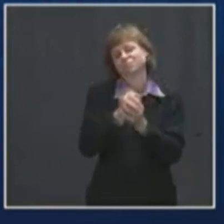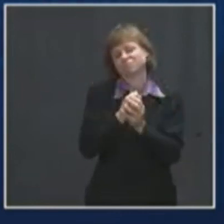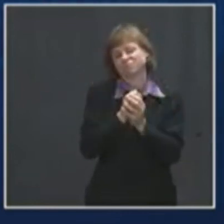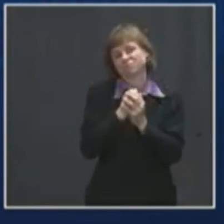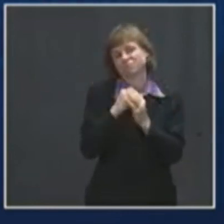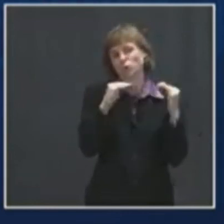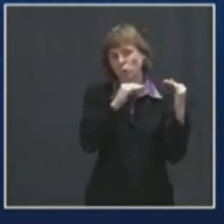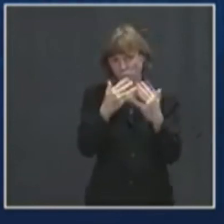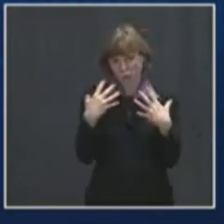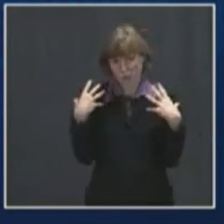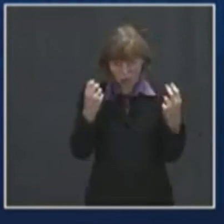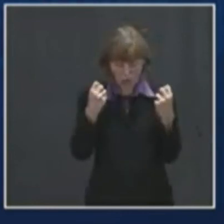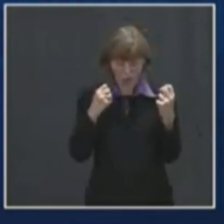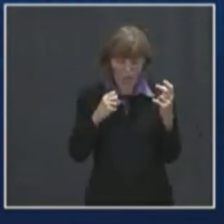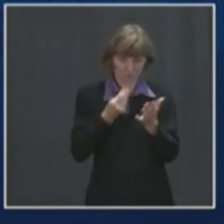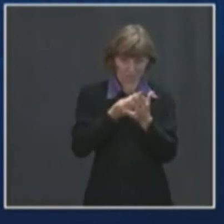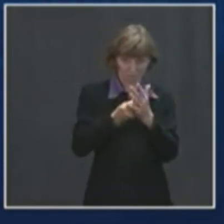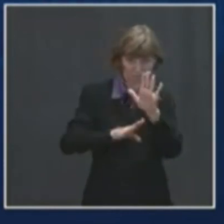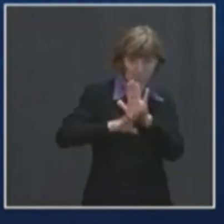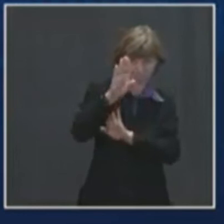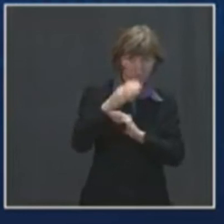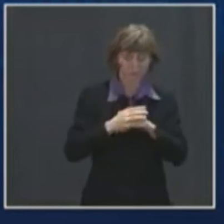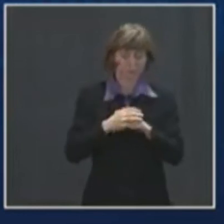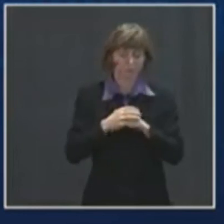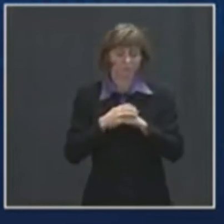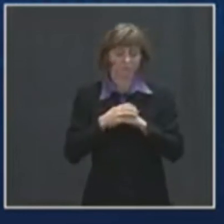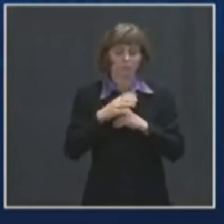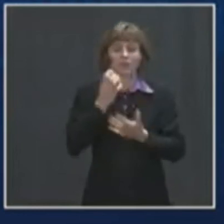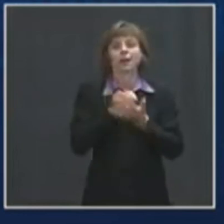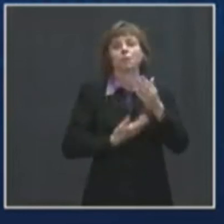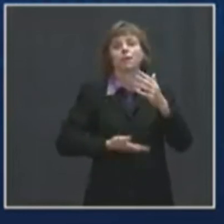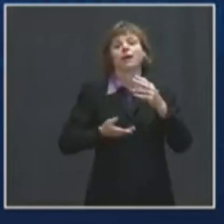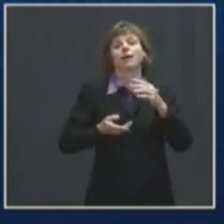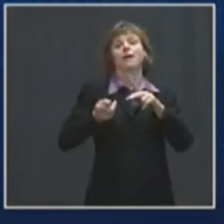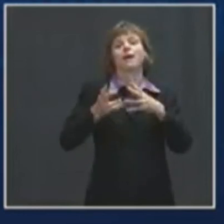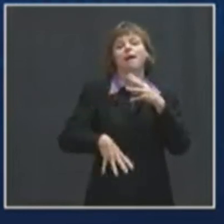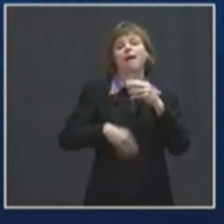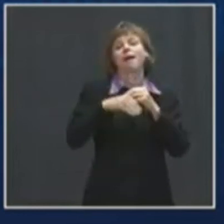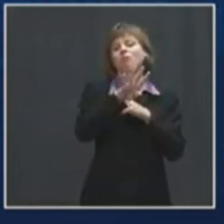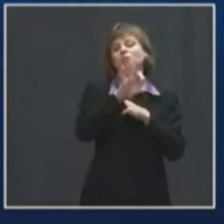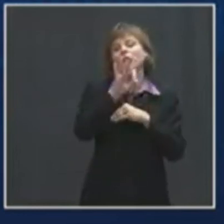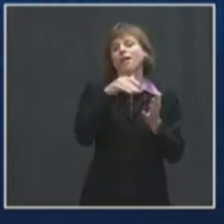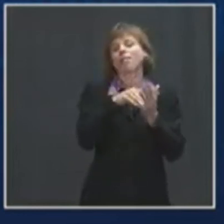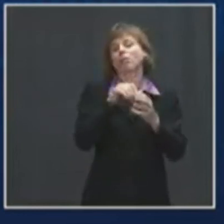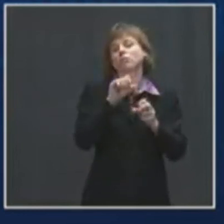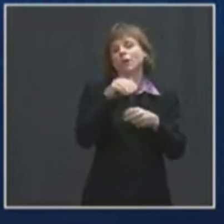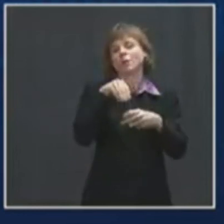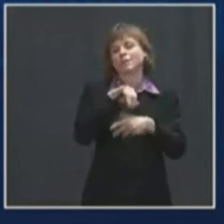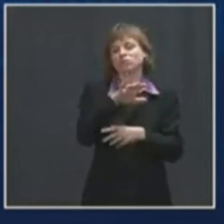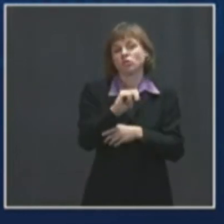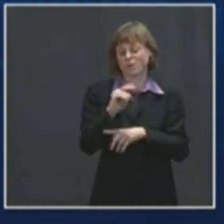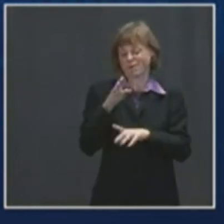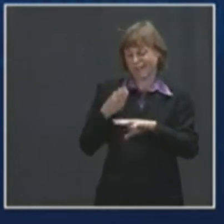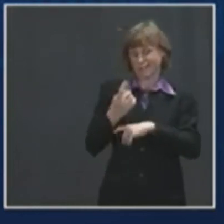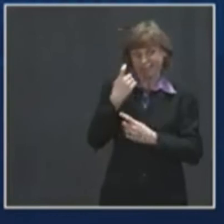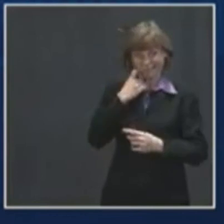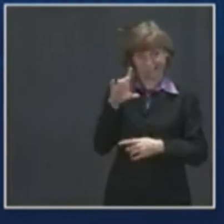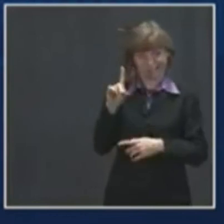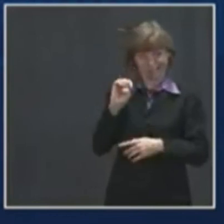of the report, the economy added 49,000 jobs in January after losing 227,000 jobs in